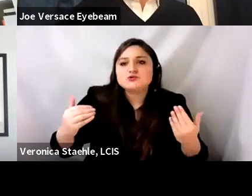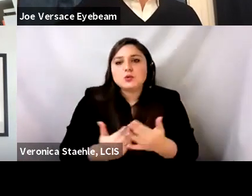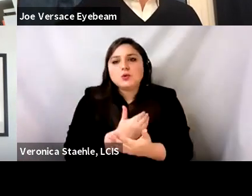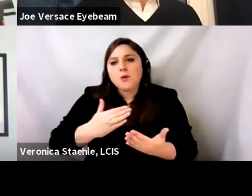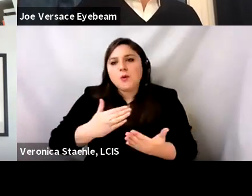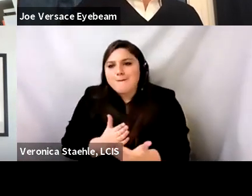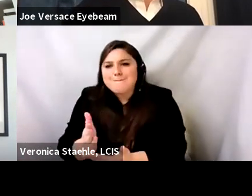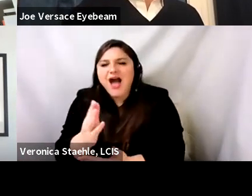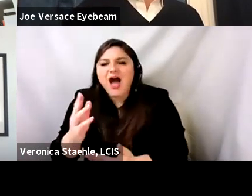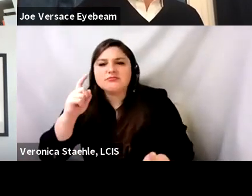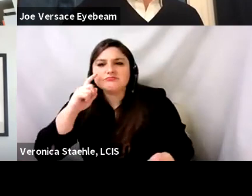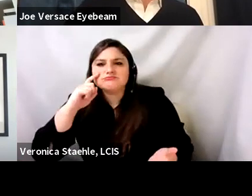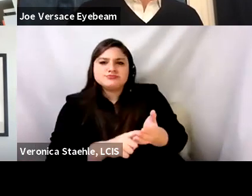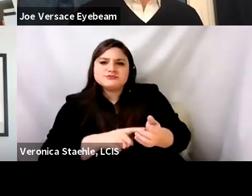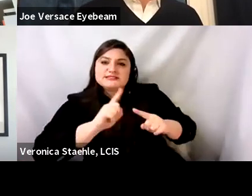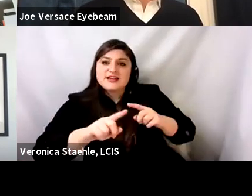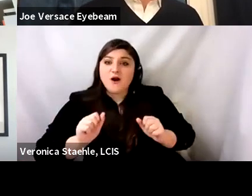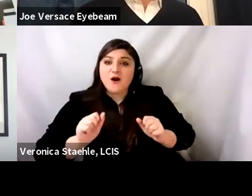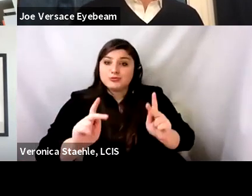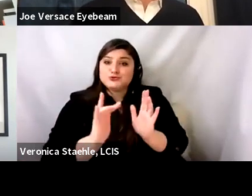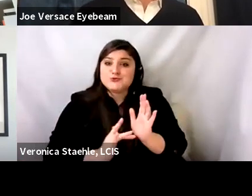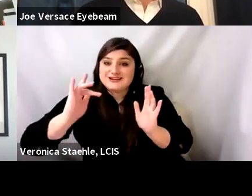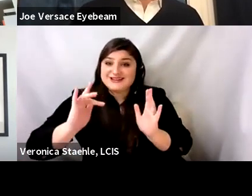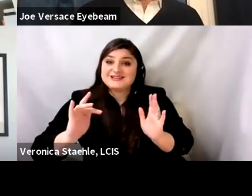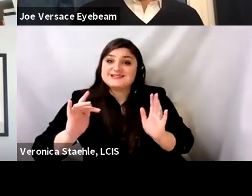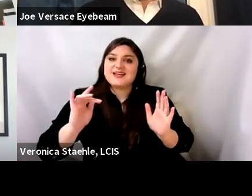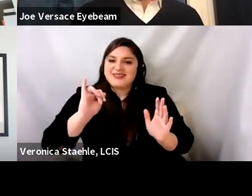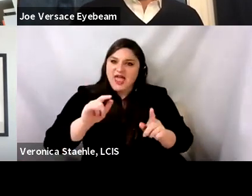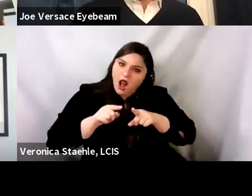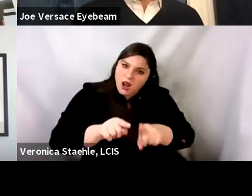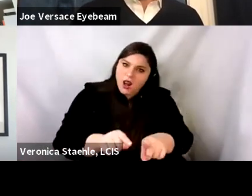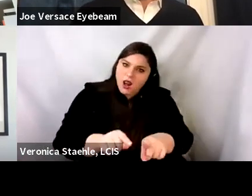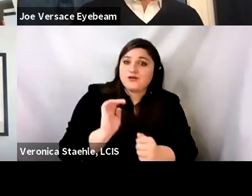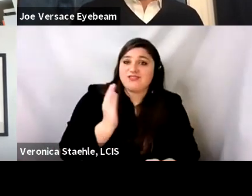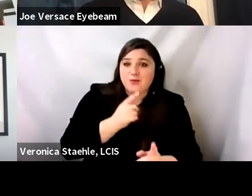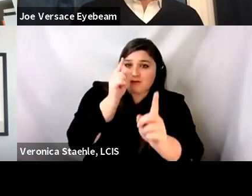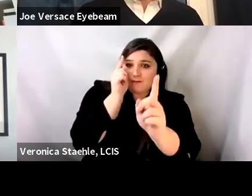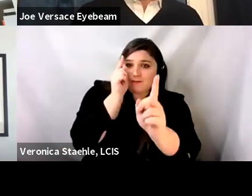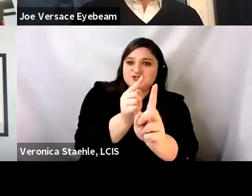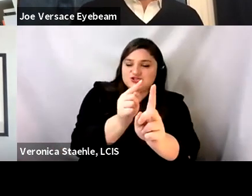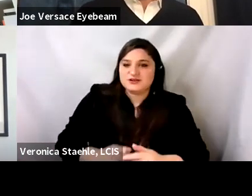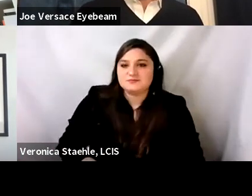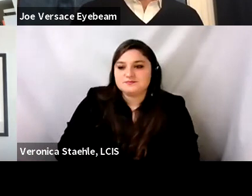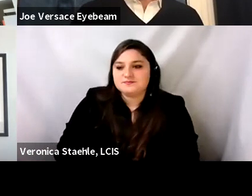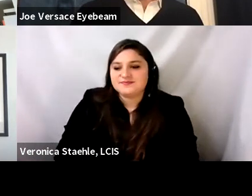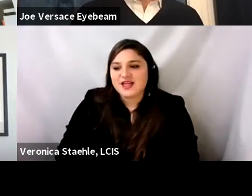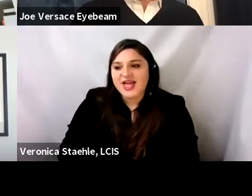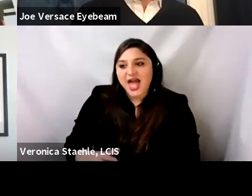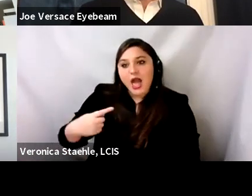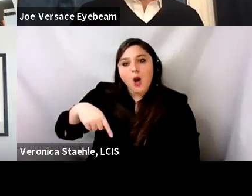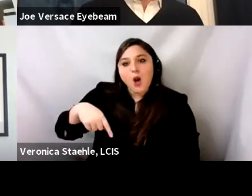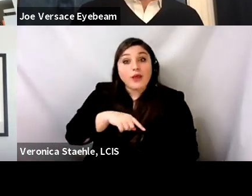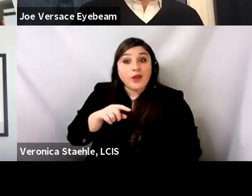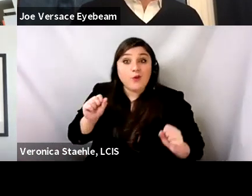were delivering on our mission, doing in our work, and keeping everyone with the organization in